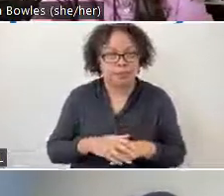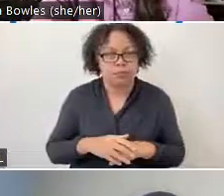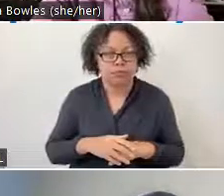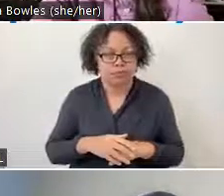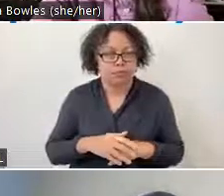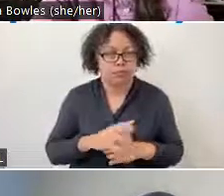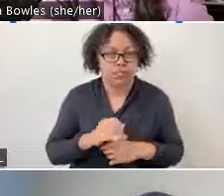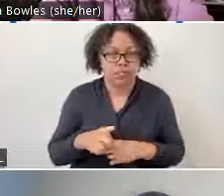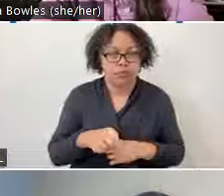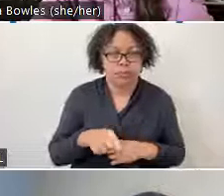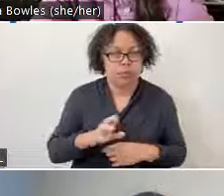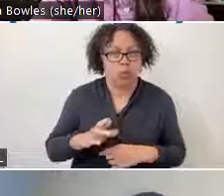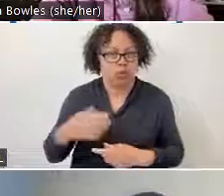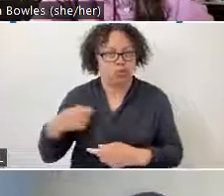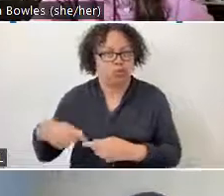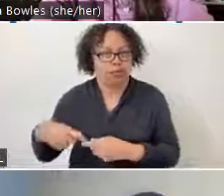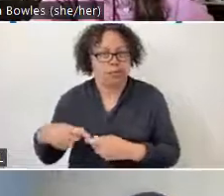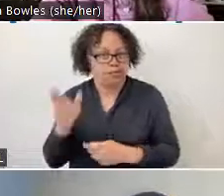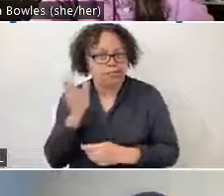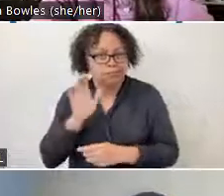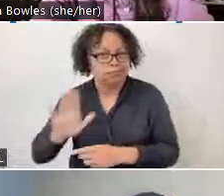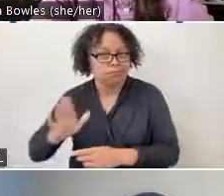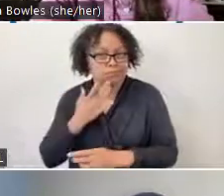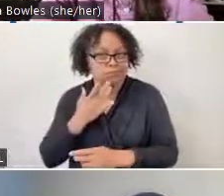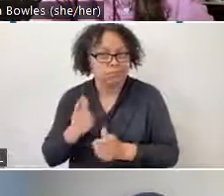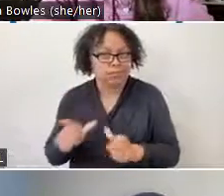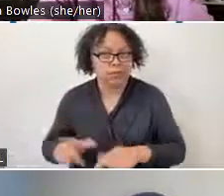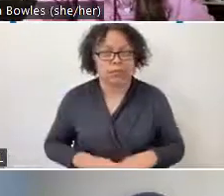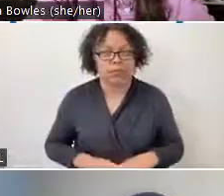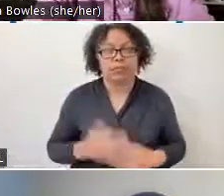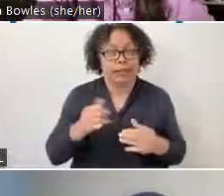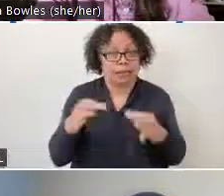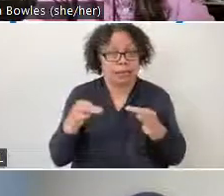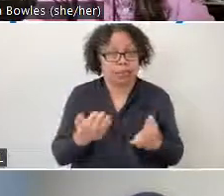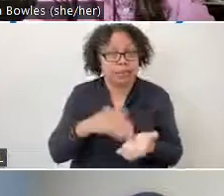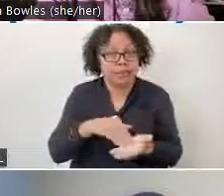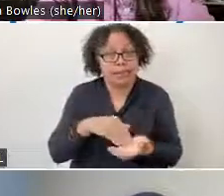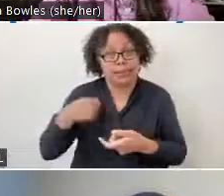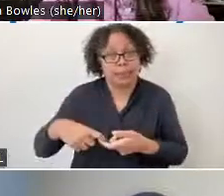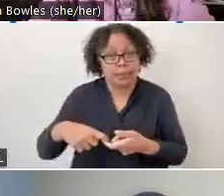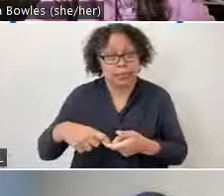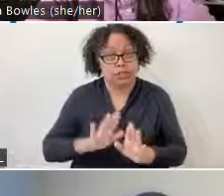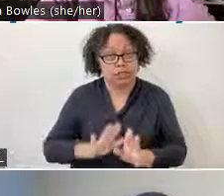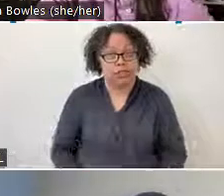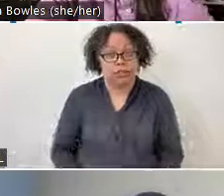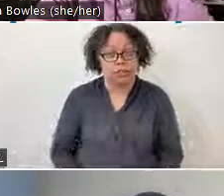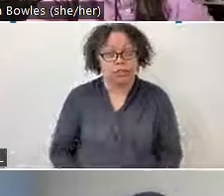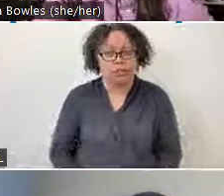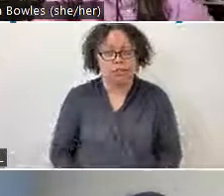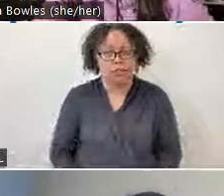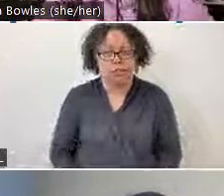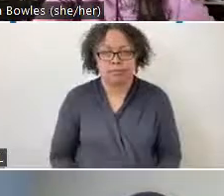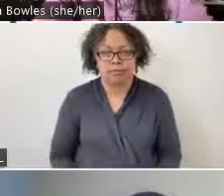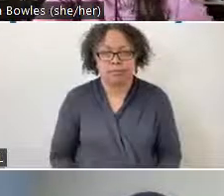En Anabel la asignaron ya como intérprete, entonces les voy a dar las instrucciones de nuevo. En